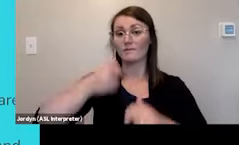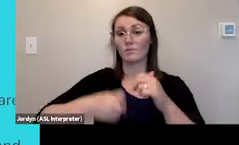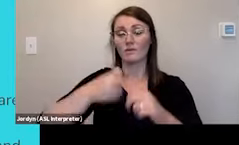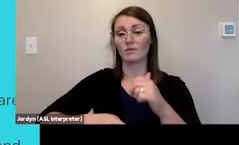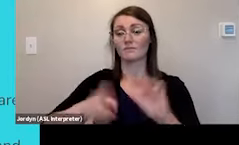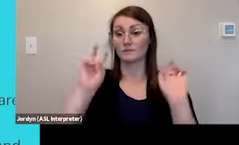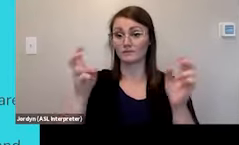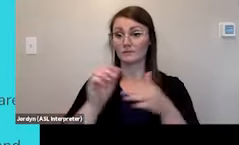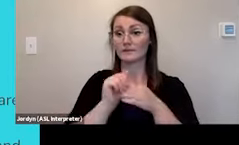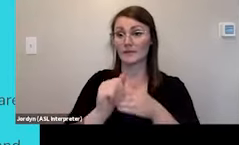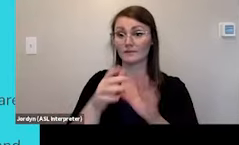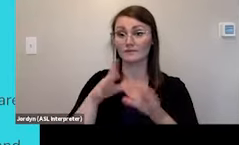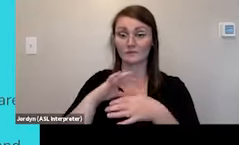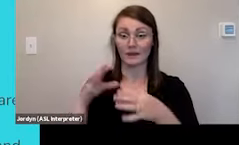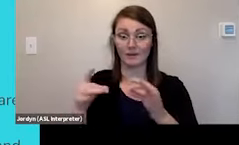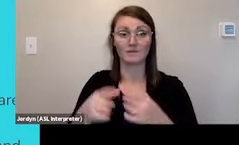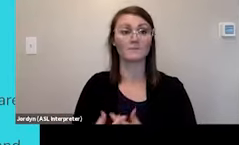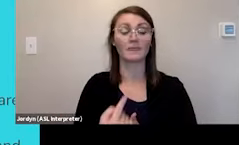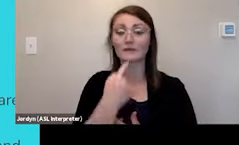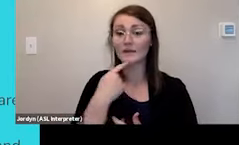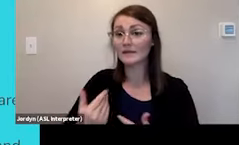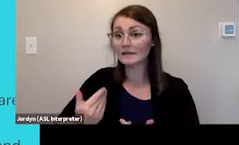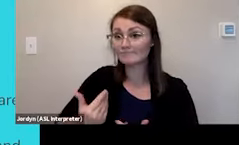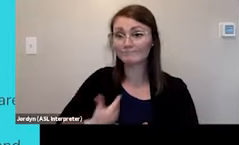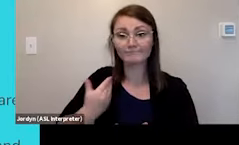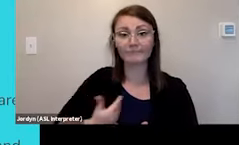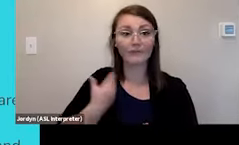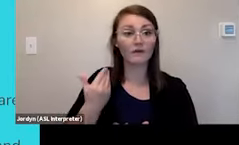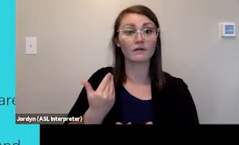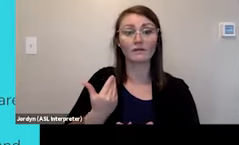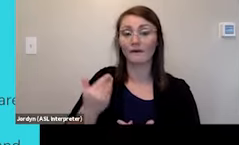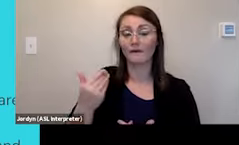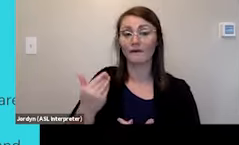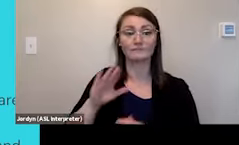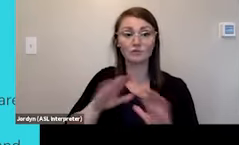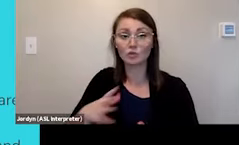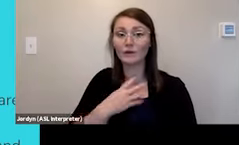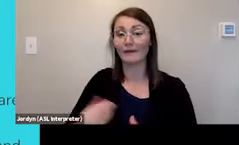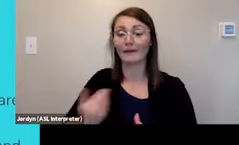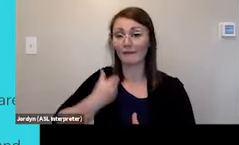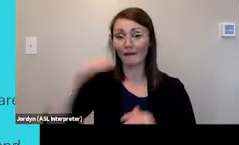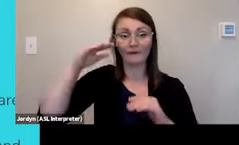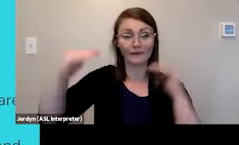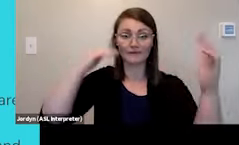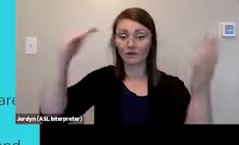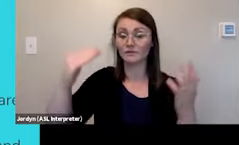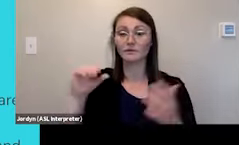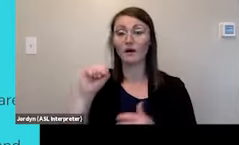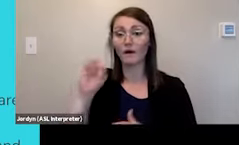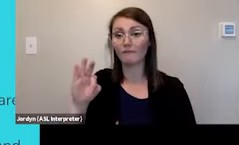young adults of color, are underserved and overlooked by their healthcare providers, educators, and employers.